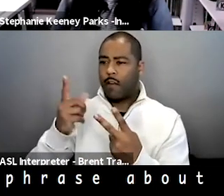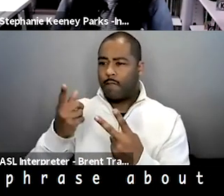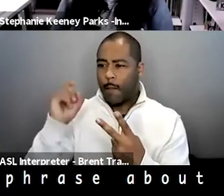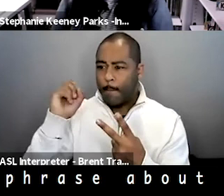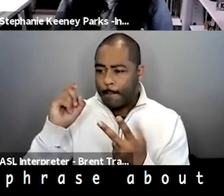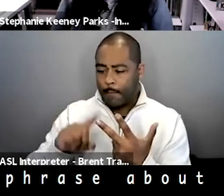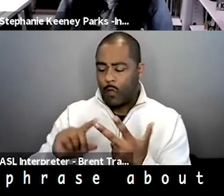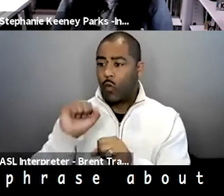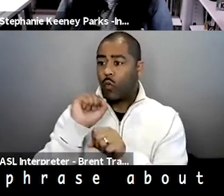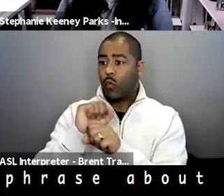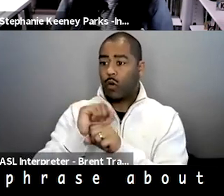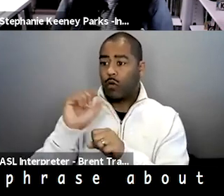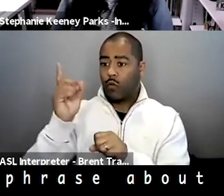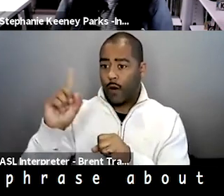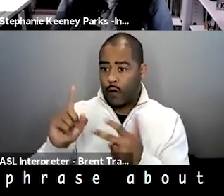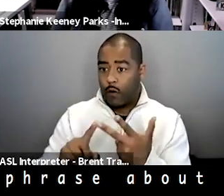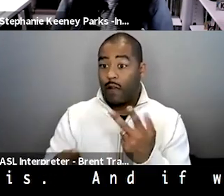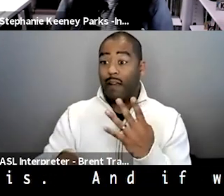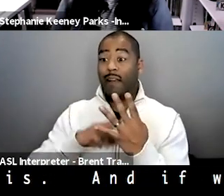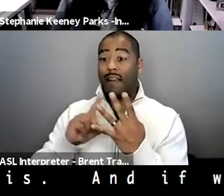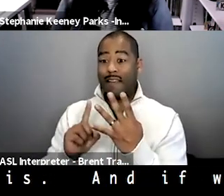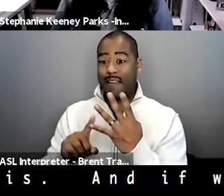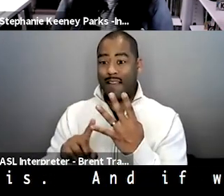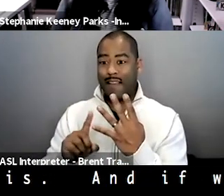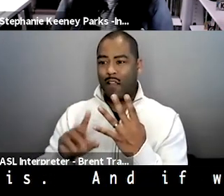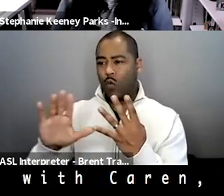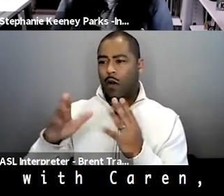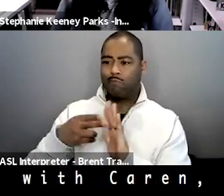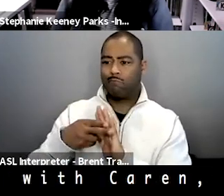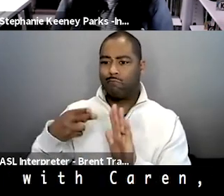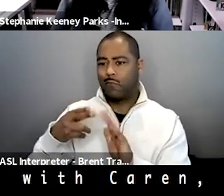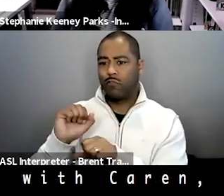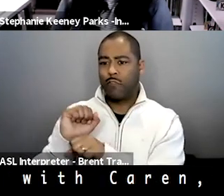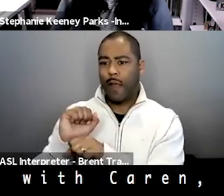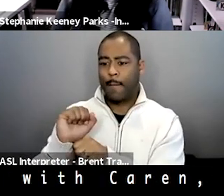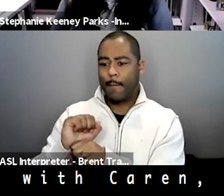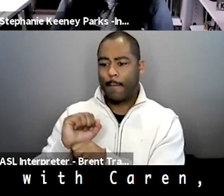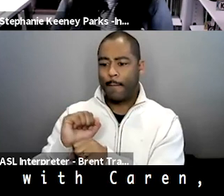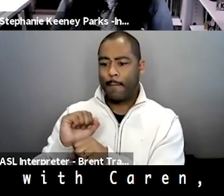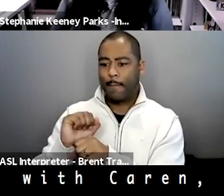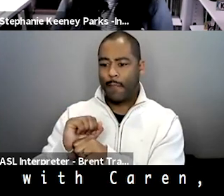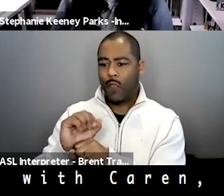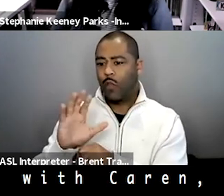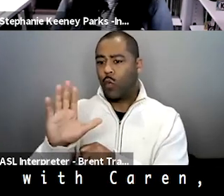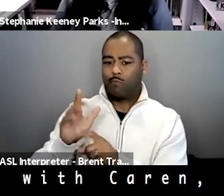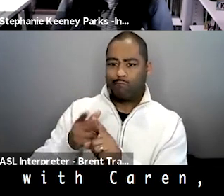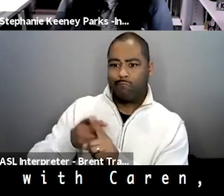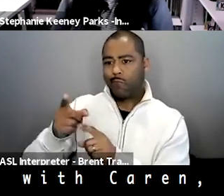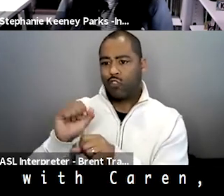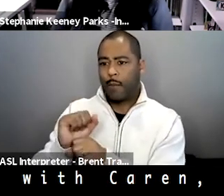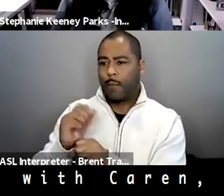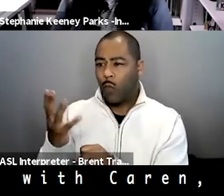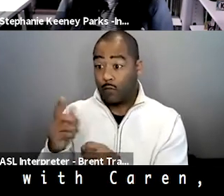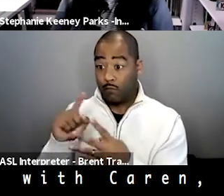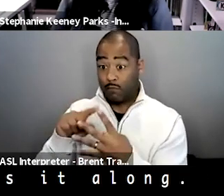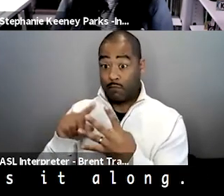work, and your job title, or you know, a little phrase about what your job is.